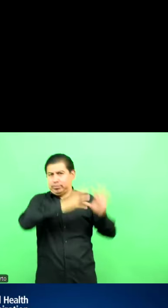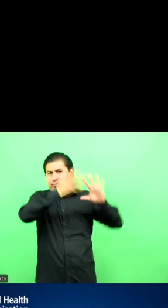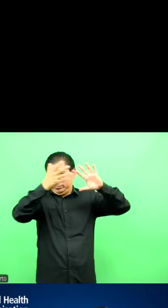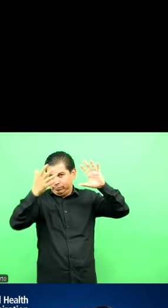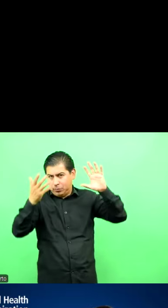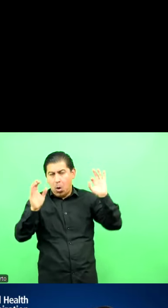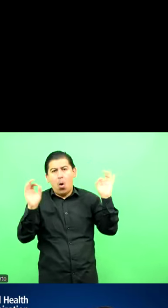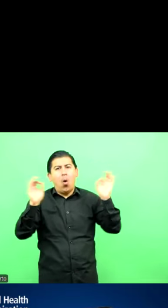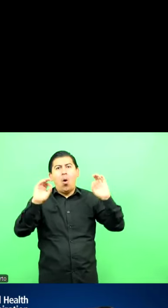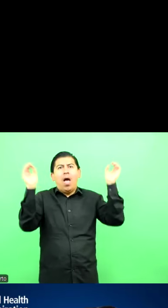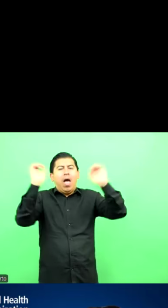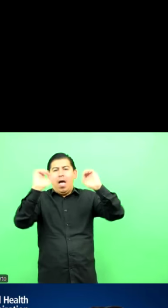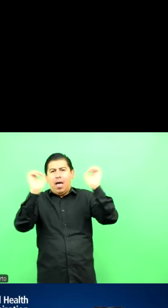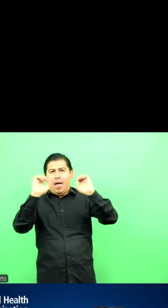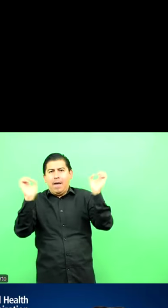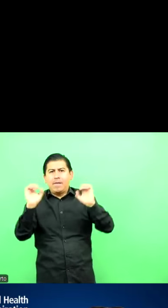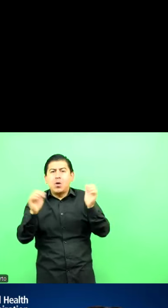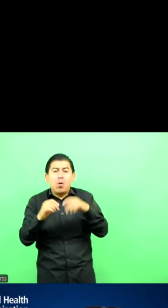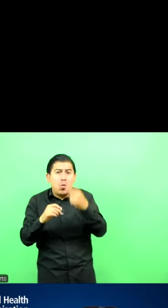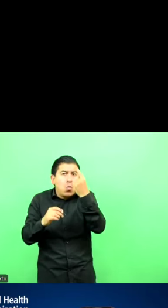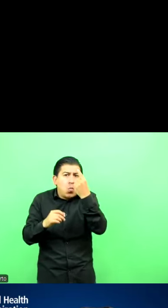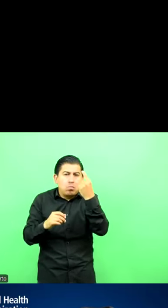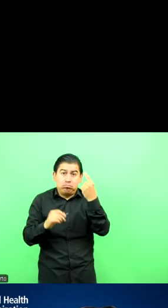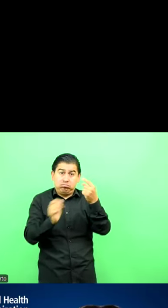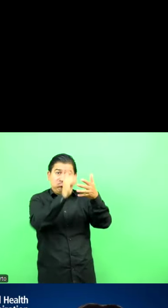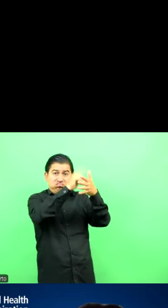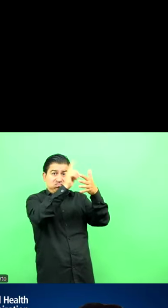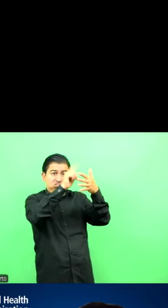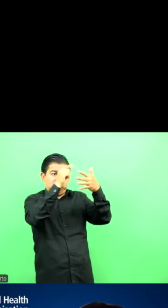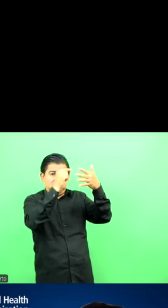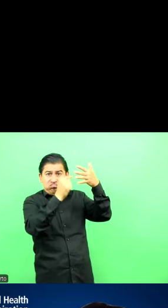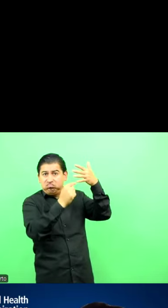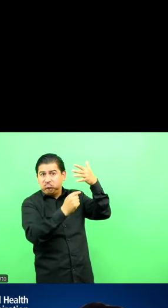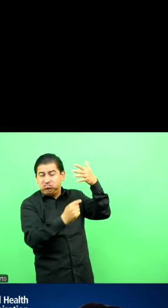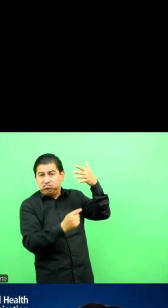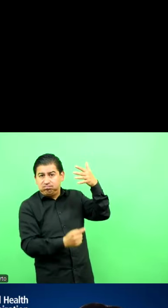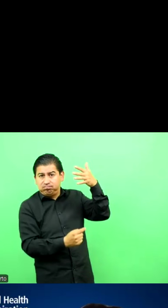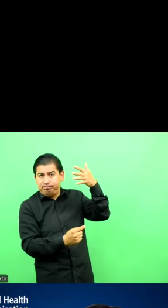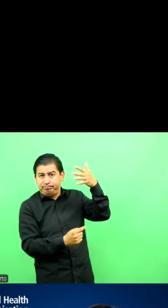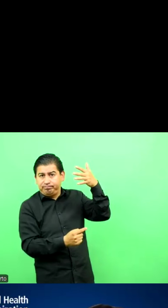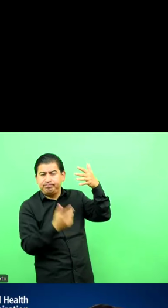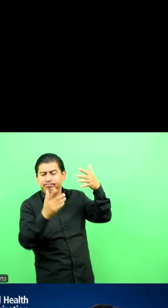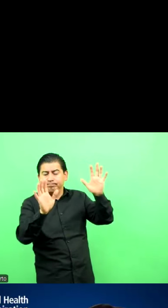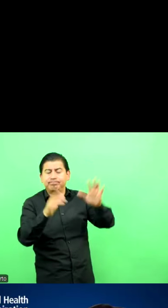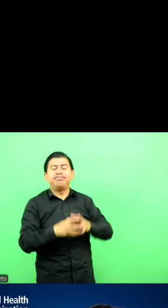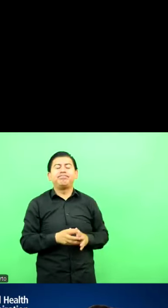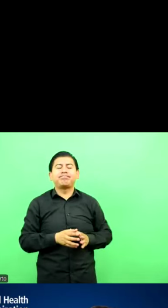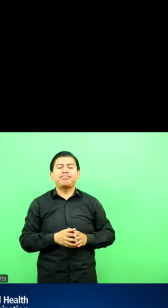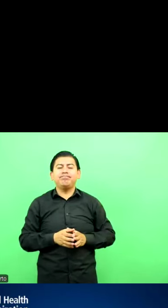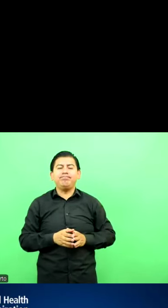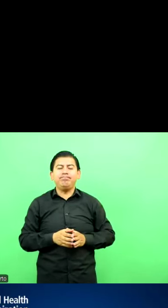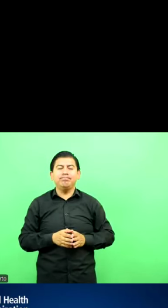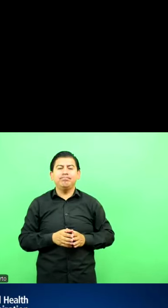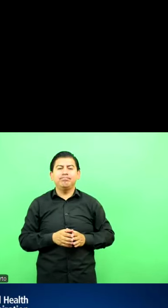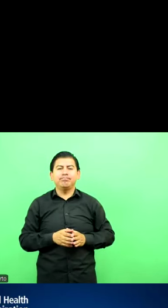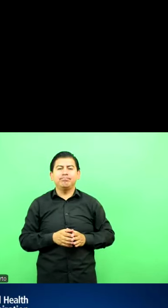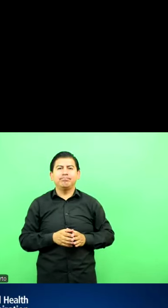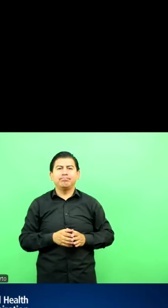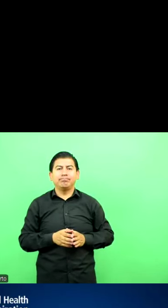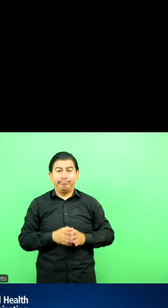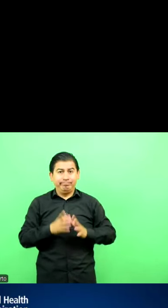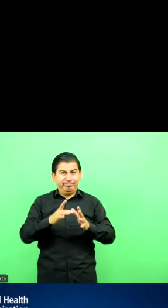So we have seen it. These are like, few things that I put together, which happened, the events happened during the pandemic time. So when we had the